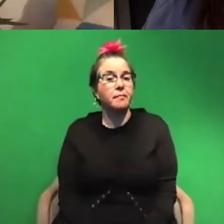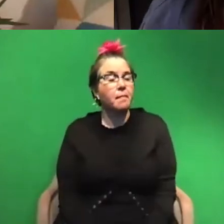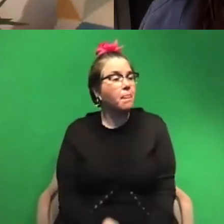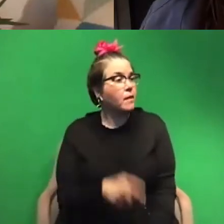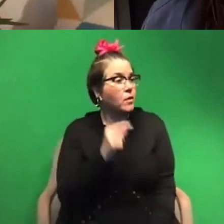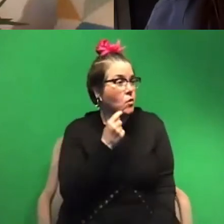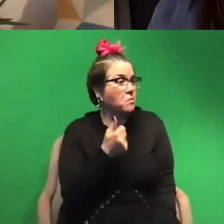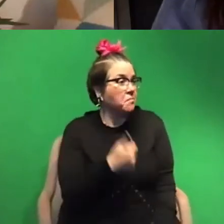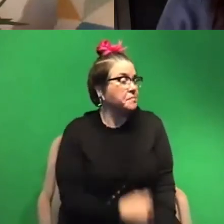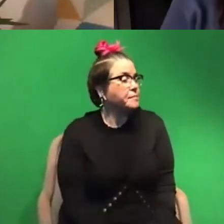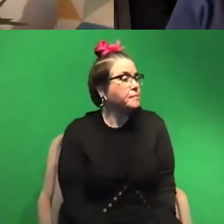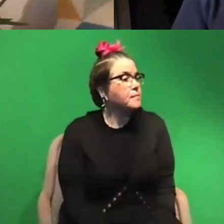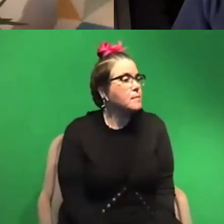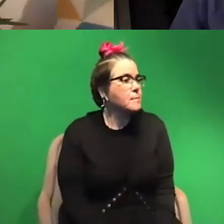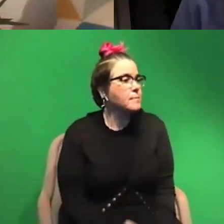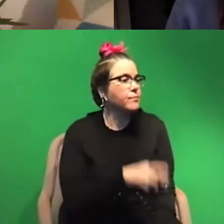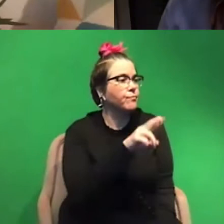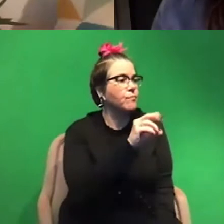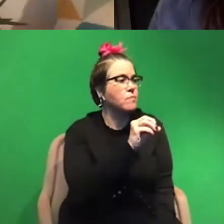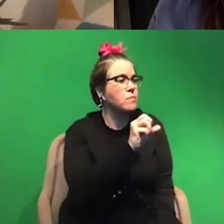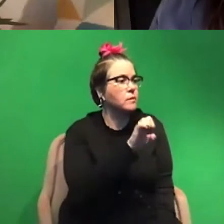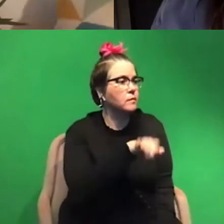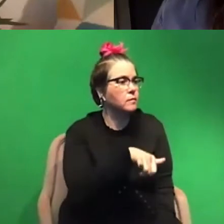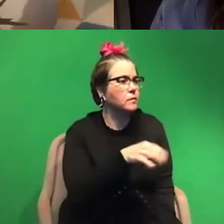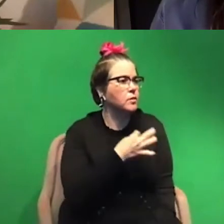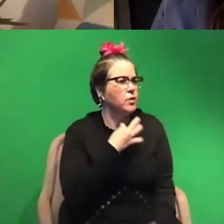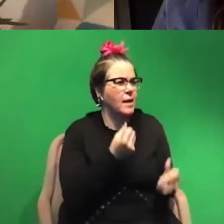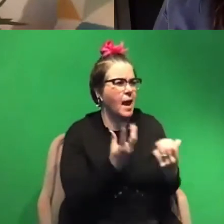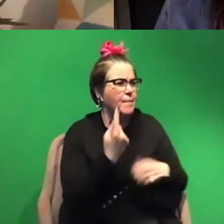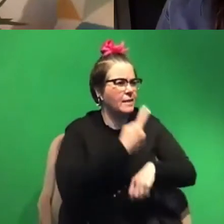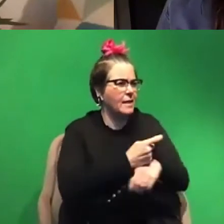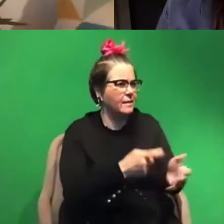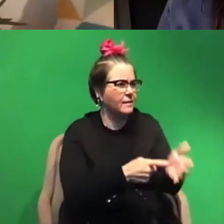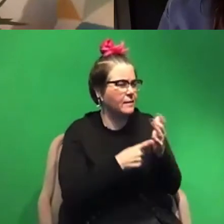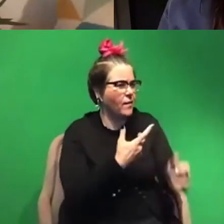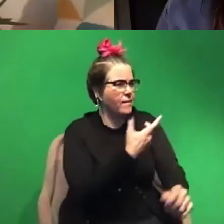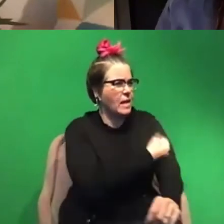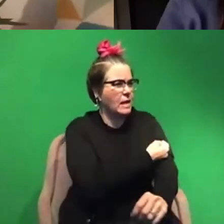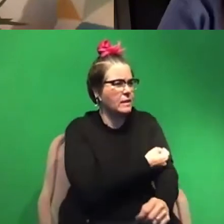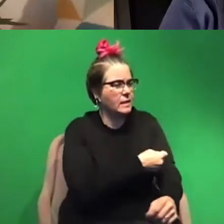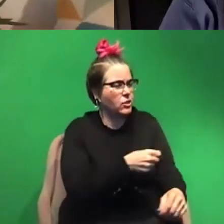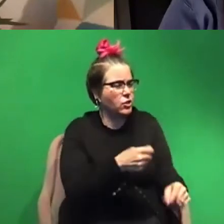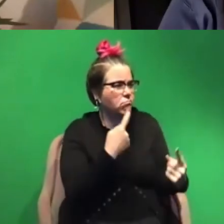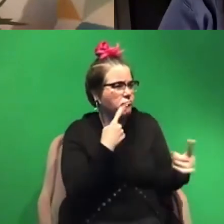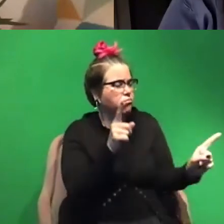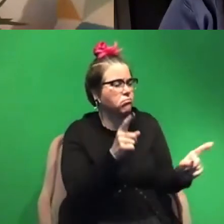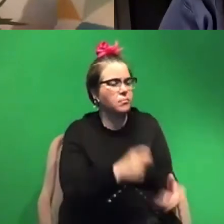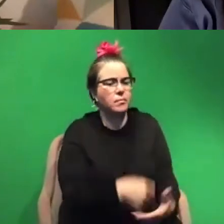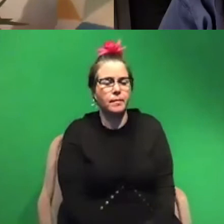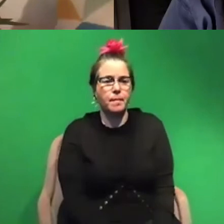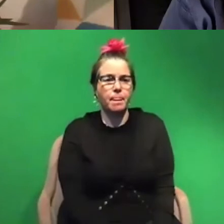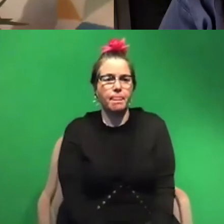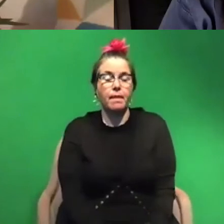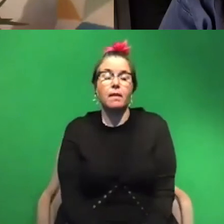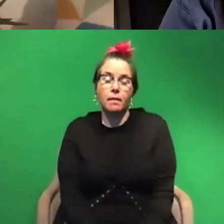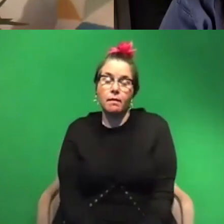good. Rosie would like to know, how many days does it take for a vaccine to take effect? Yeah, that's